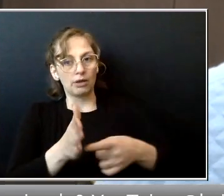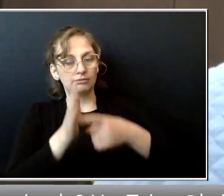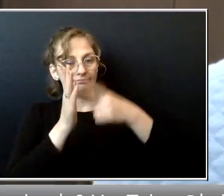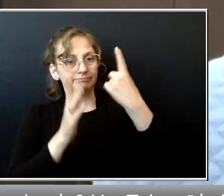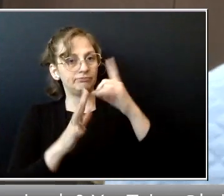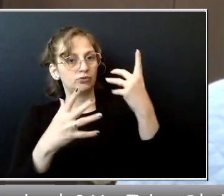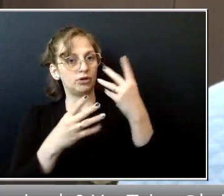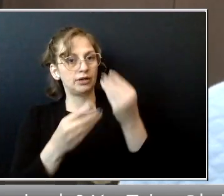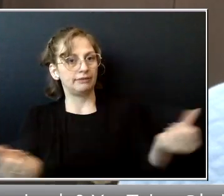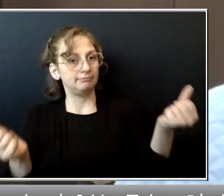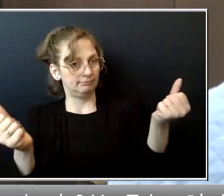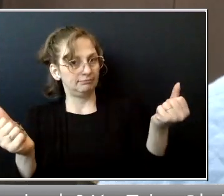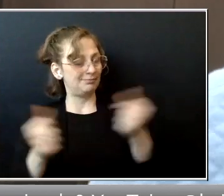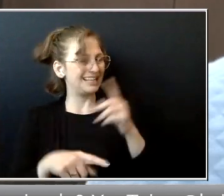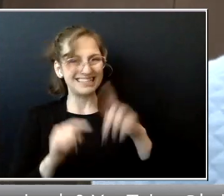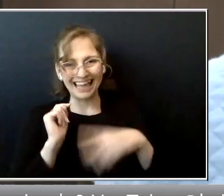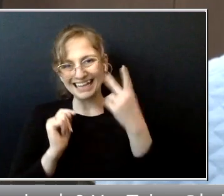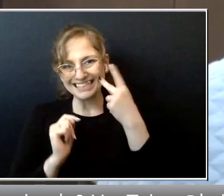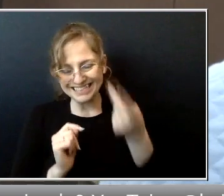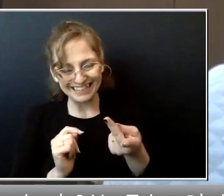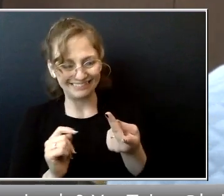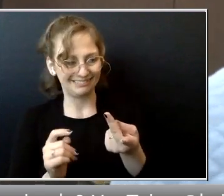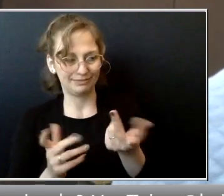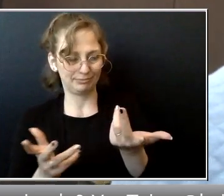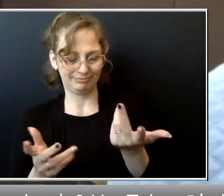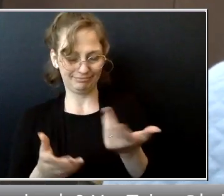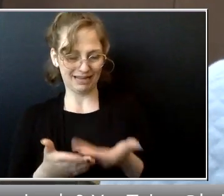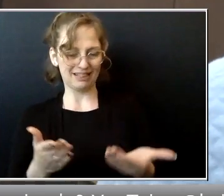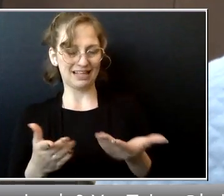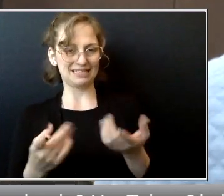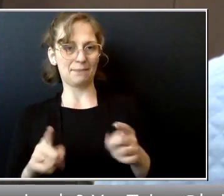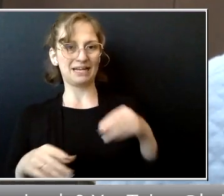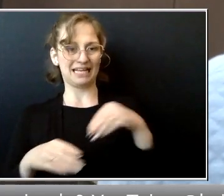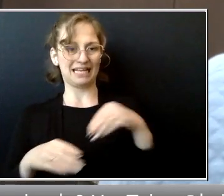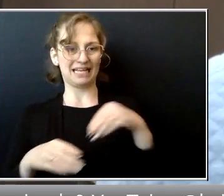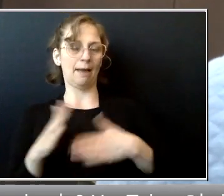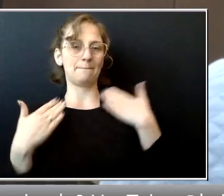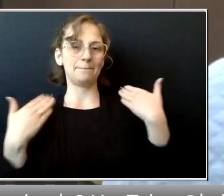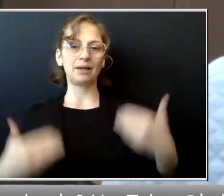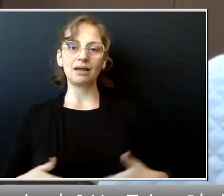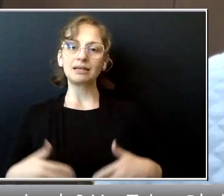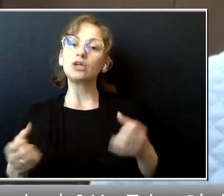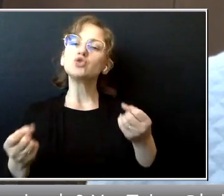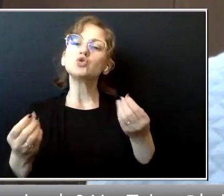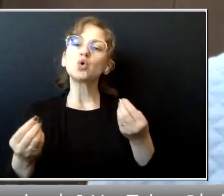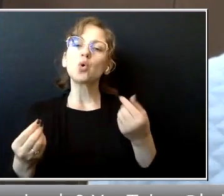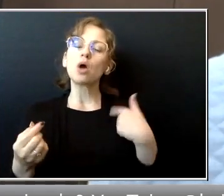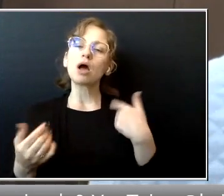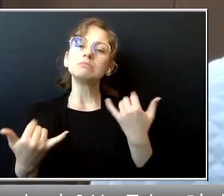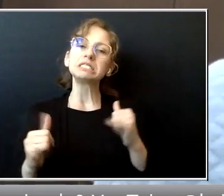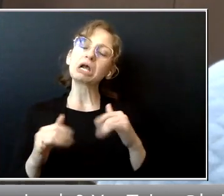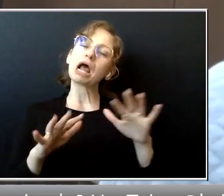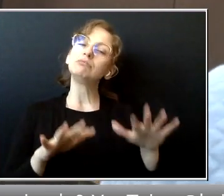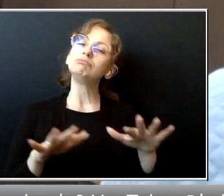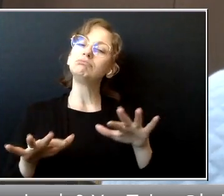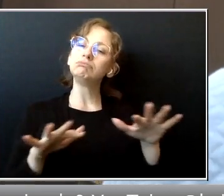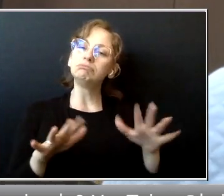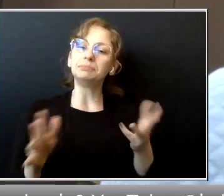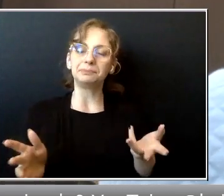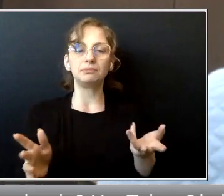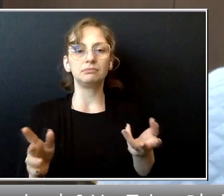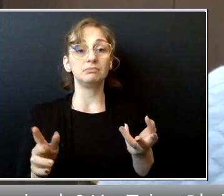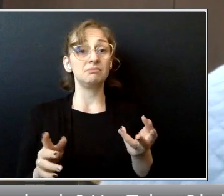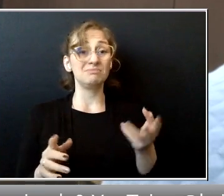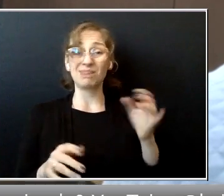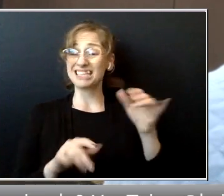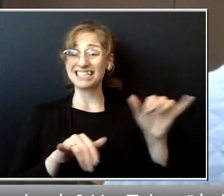specifically because they're inside of your body. Right. So I'm still taking it kind of easy, but I was back up and walking, that